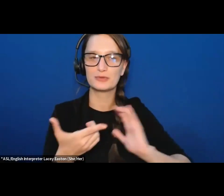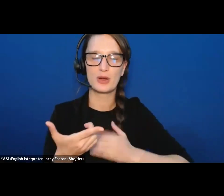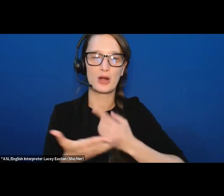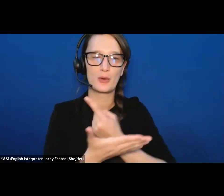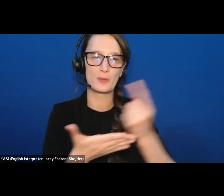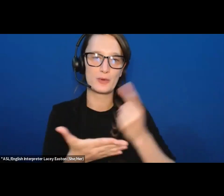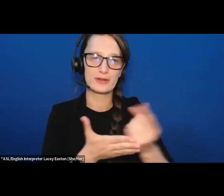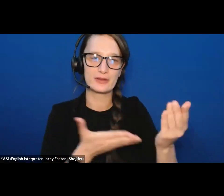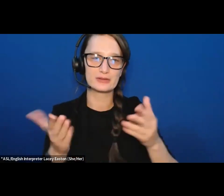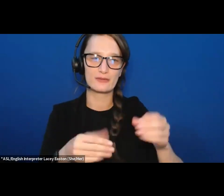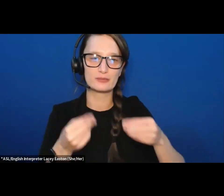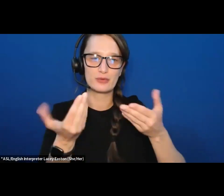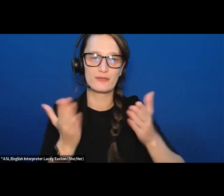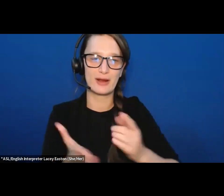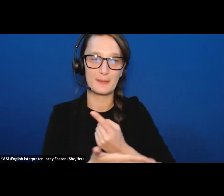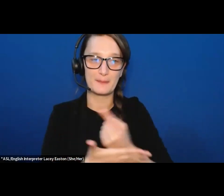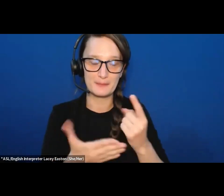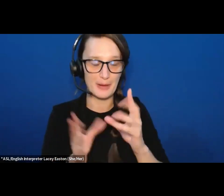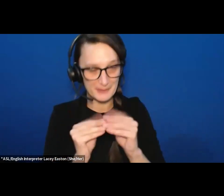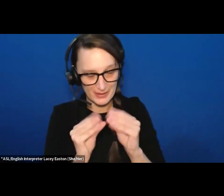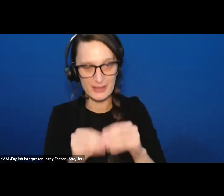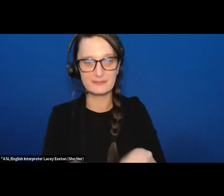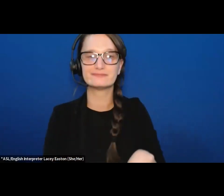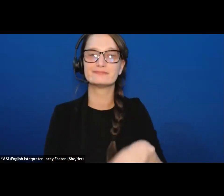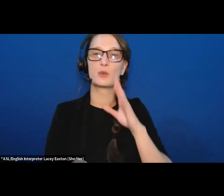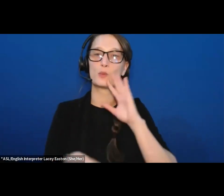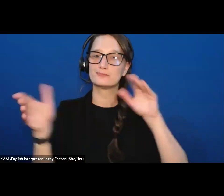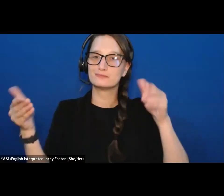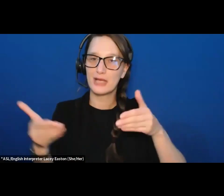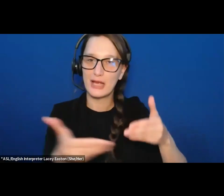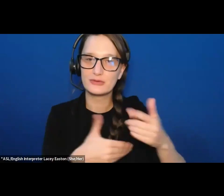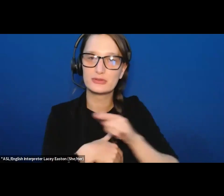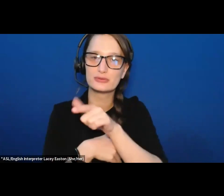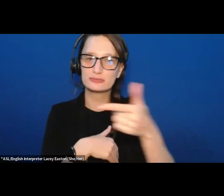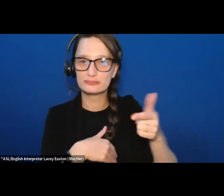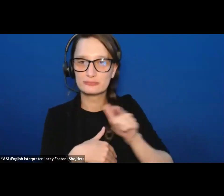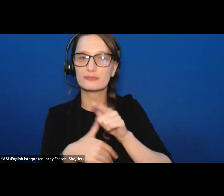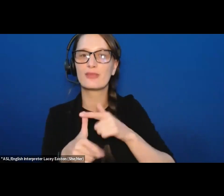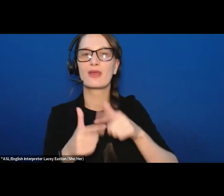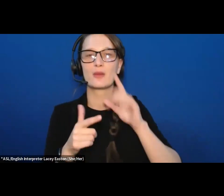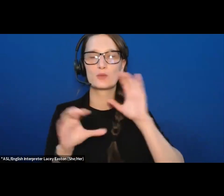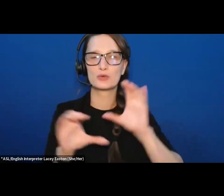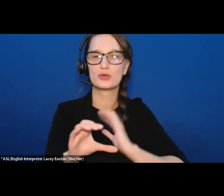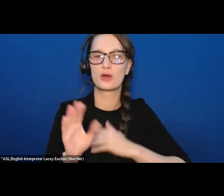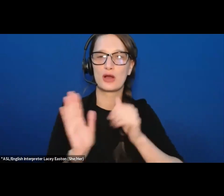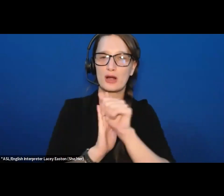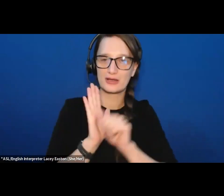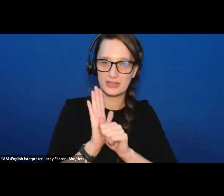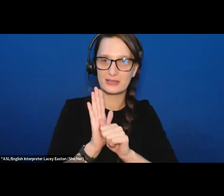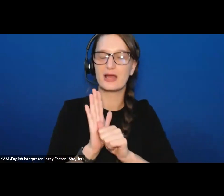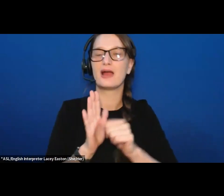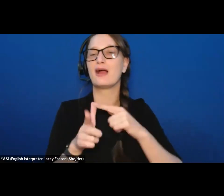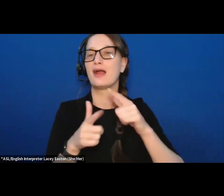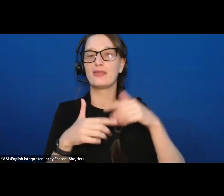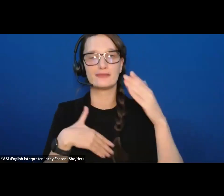per usual, we'll go over some introductions and then we'll do our agenda and go from there.